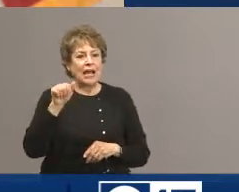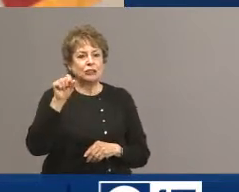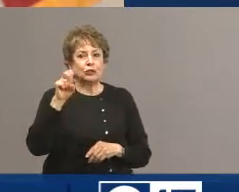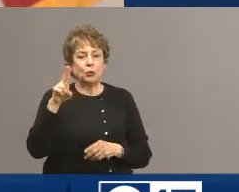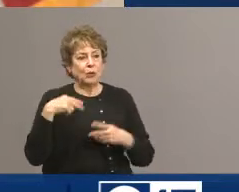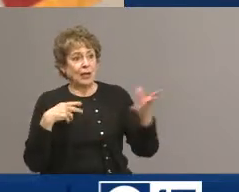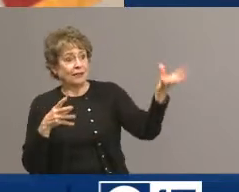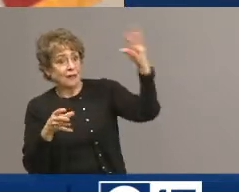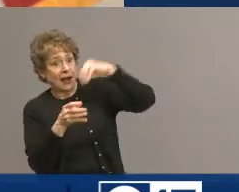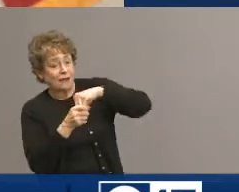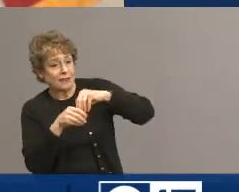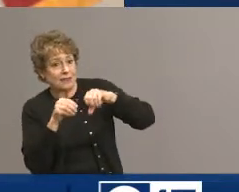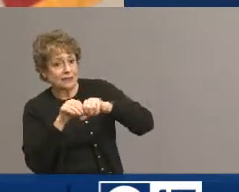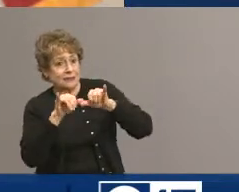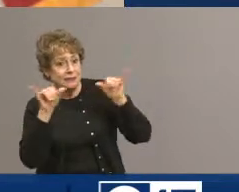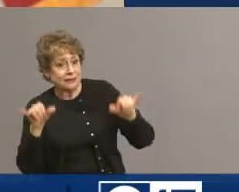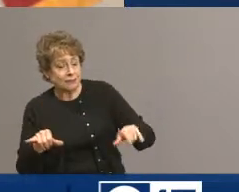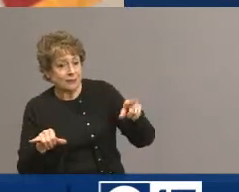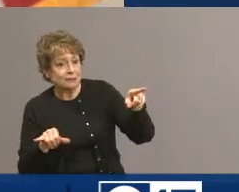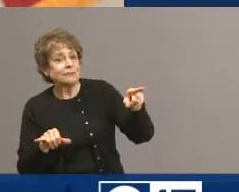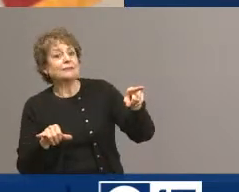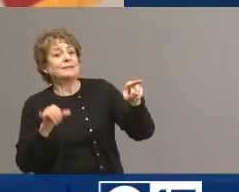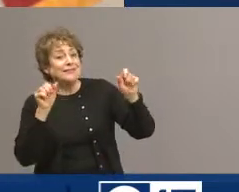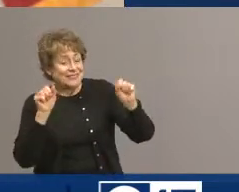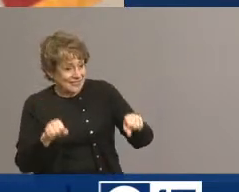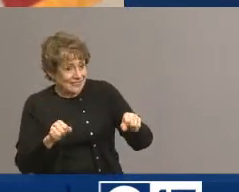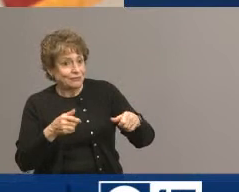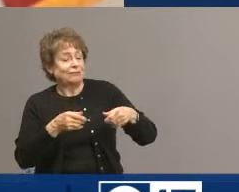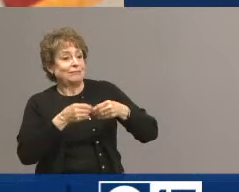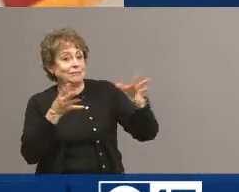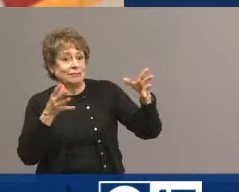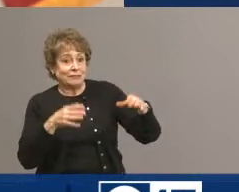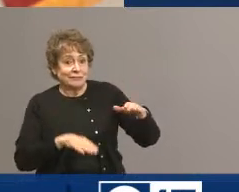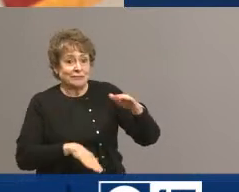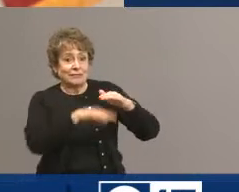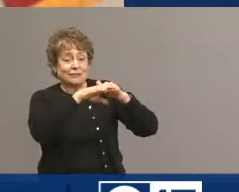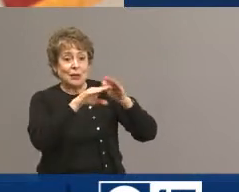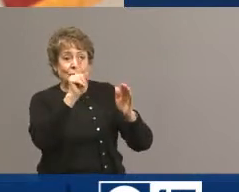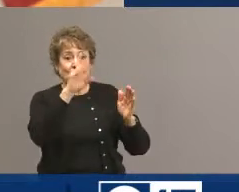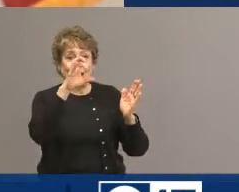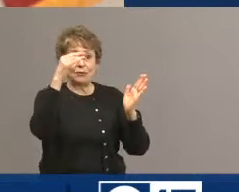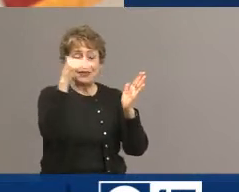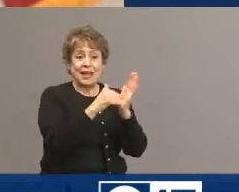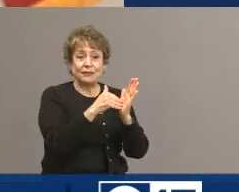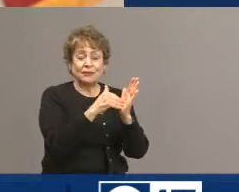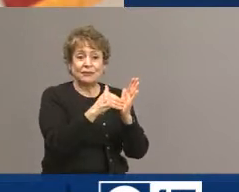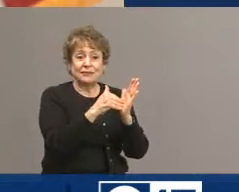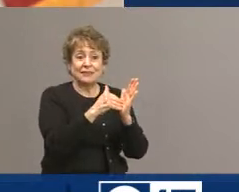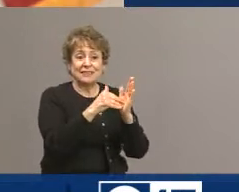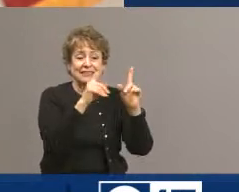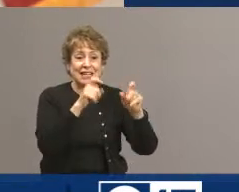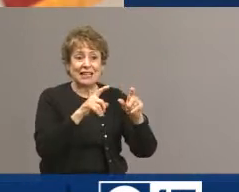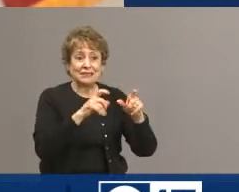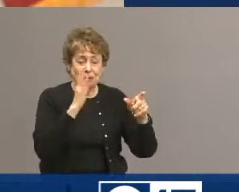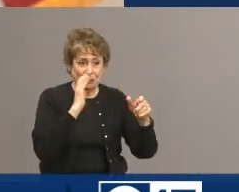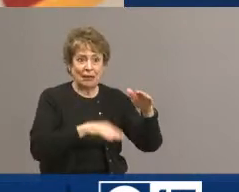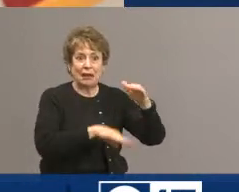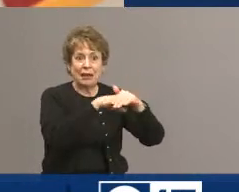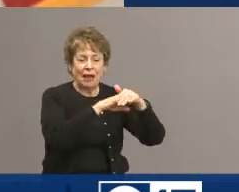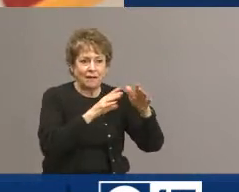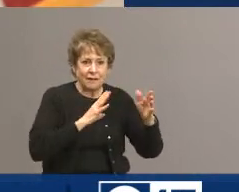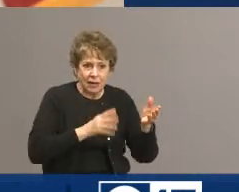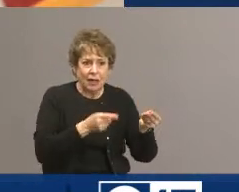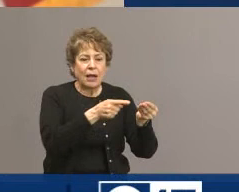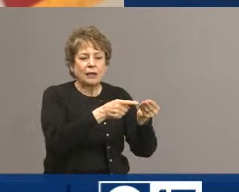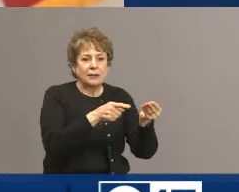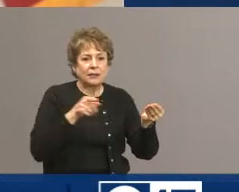So we are working on that to get that out because we don't want Arizonans to be frustrated. Are you aware of what that third platform that Sonora Quest says, that they're going to